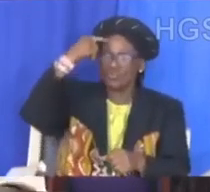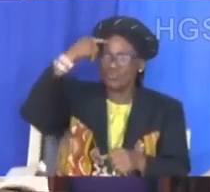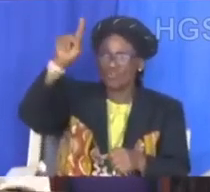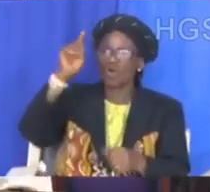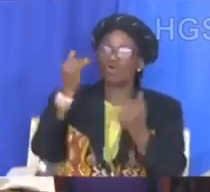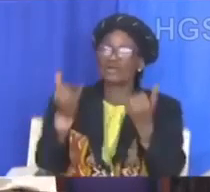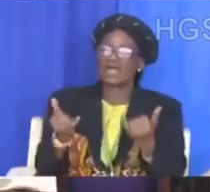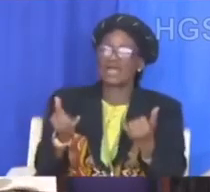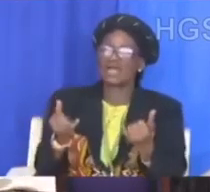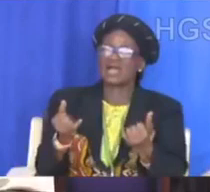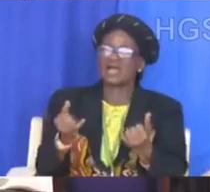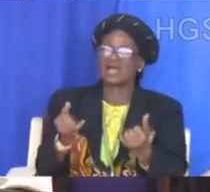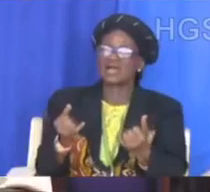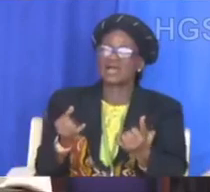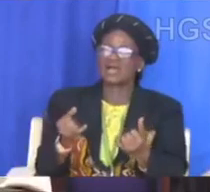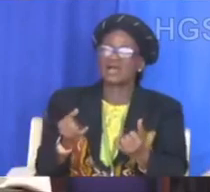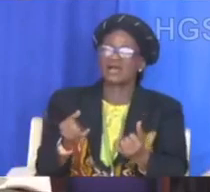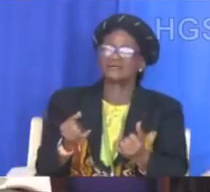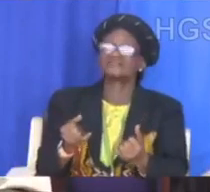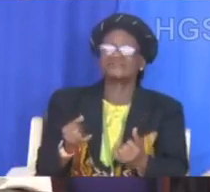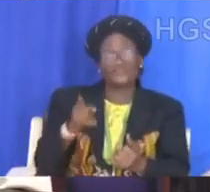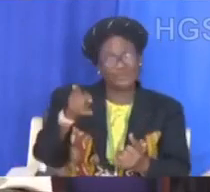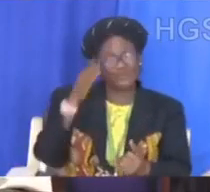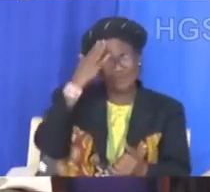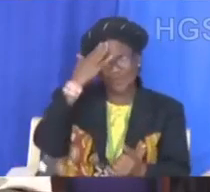Of course, you know we are going to fast.